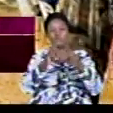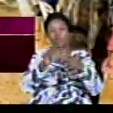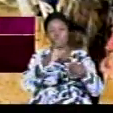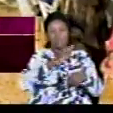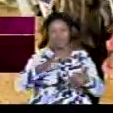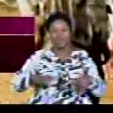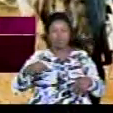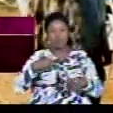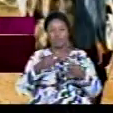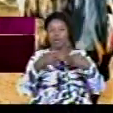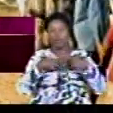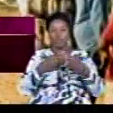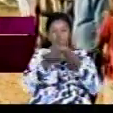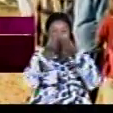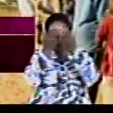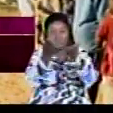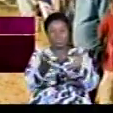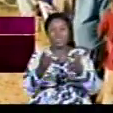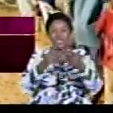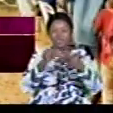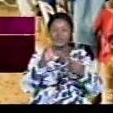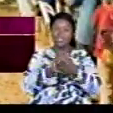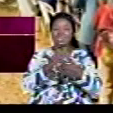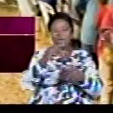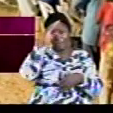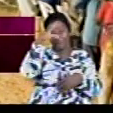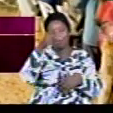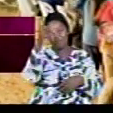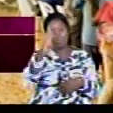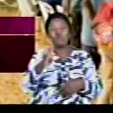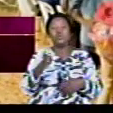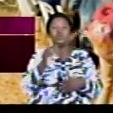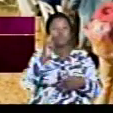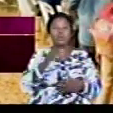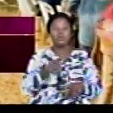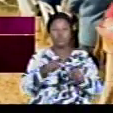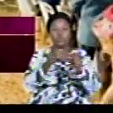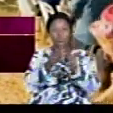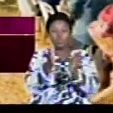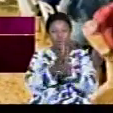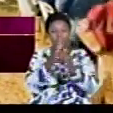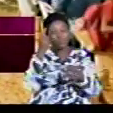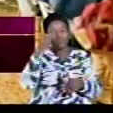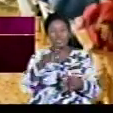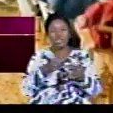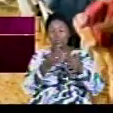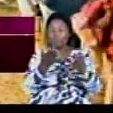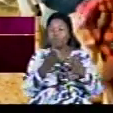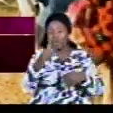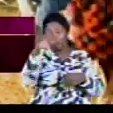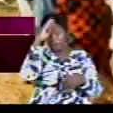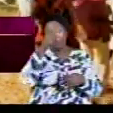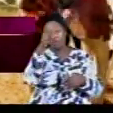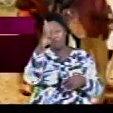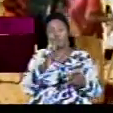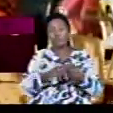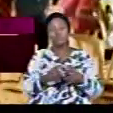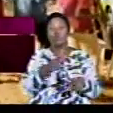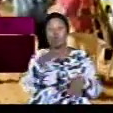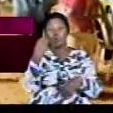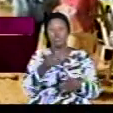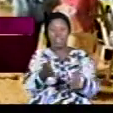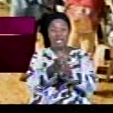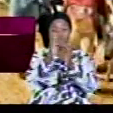We want the man of God to be able to follow up with you, mentor you, and check up on you. We want to come to that link,